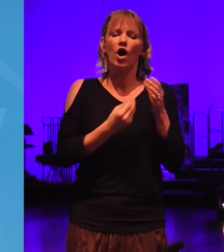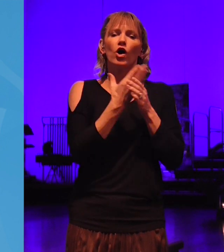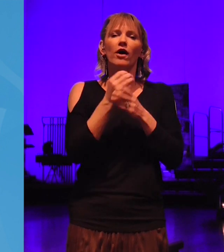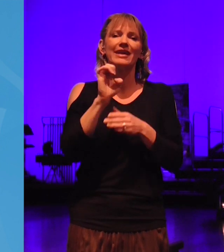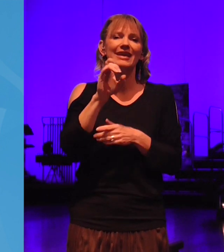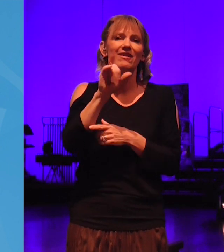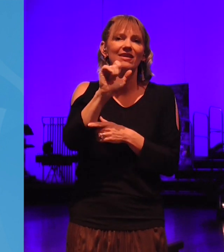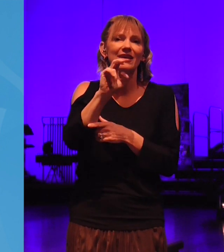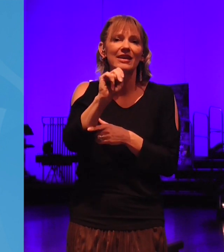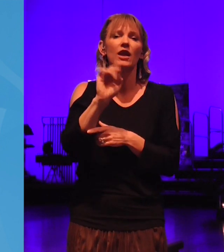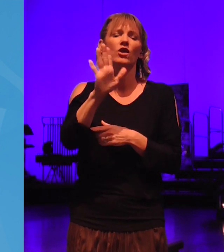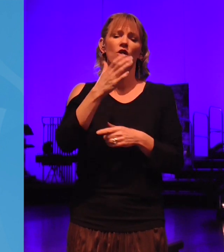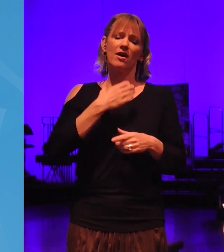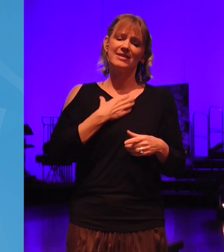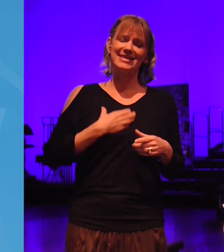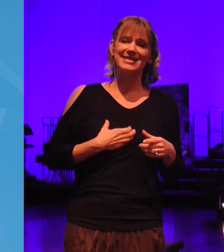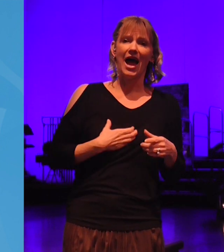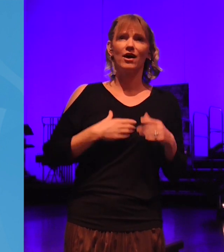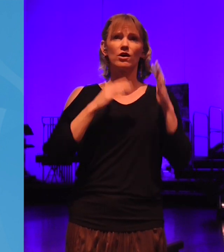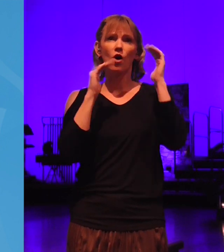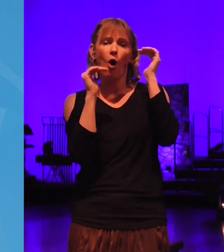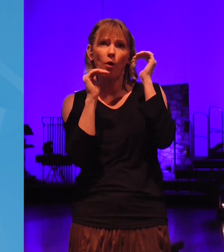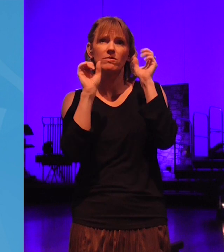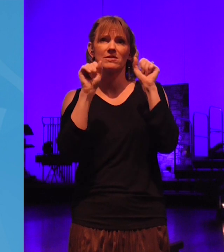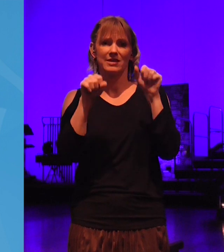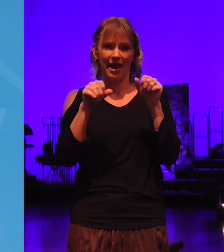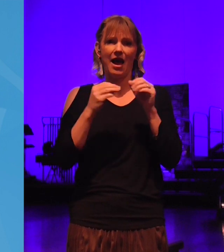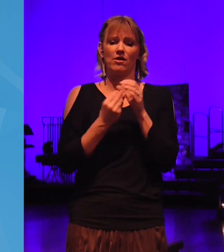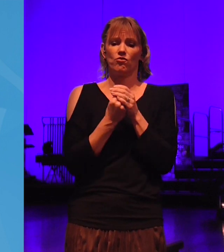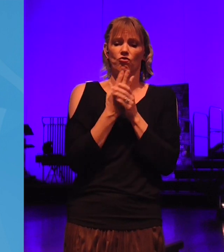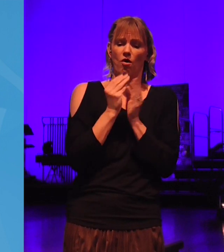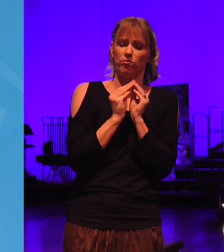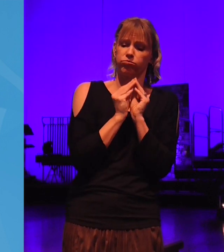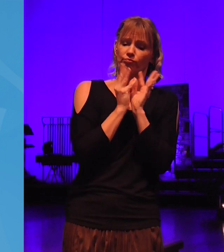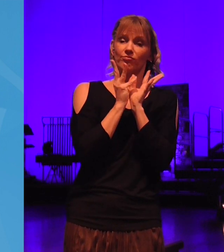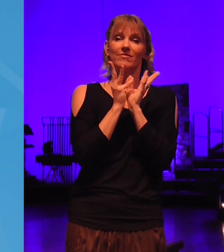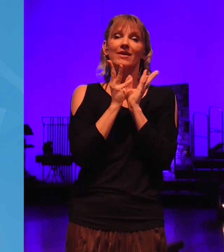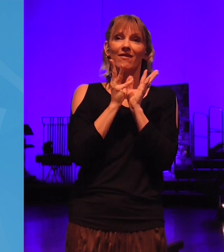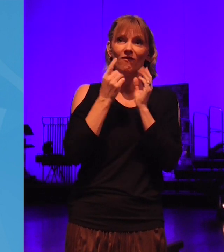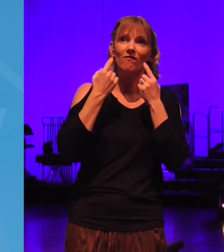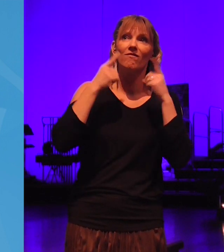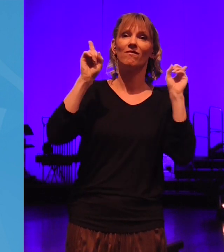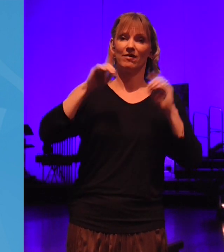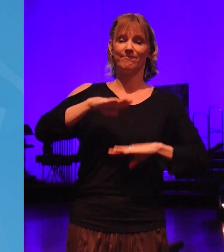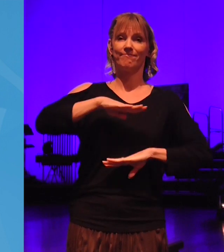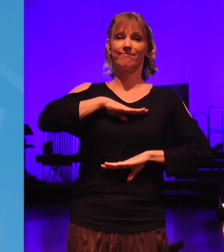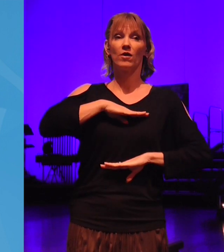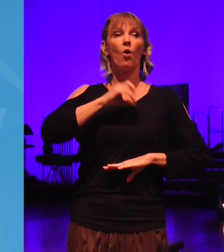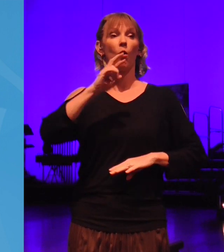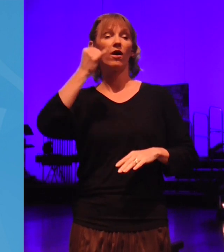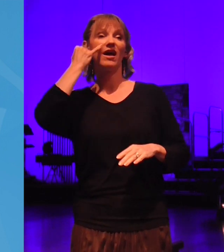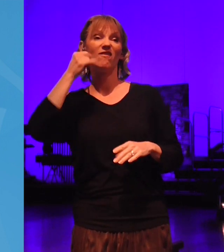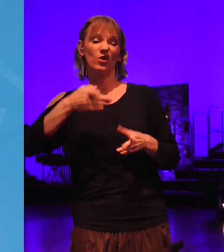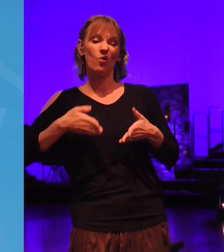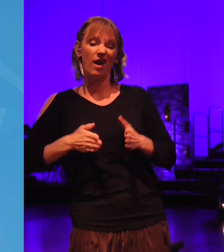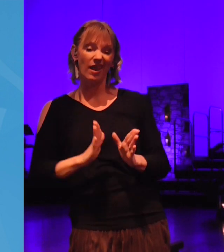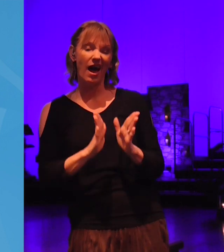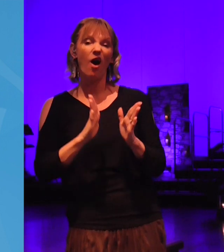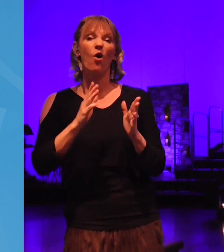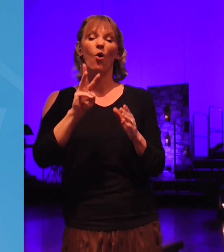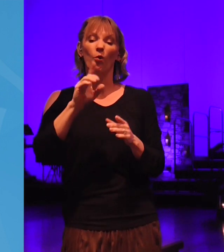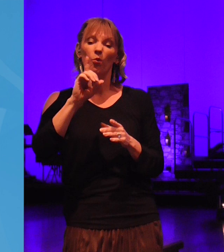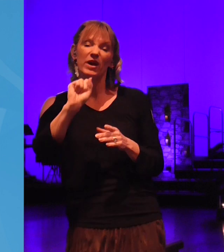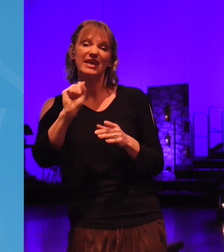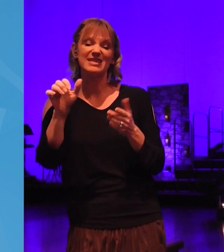fondest desires and hopes, blossoming into fulfillment. Or, if you permit, the weeds of destruction, fear, and doubt